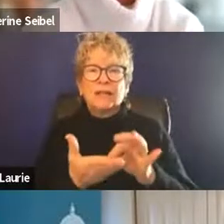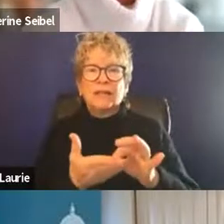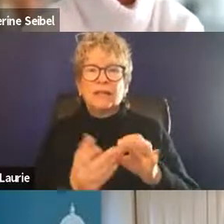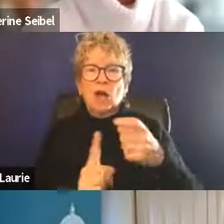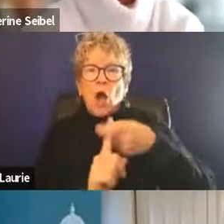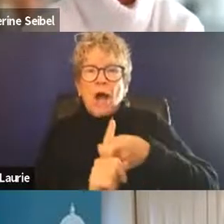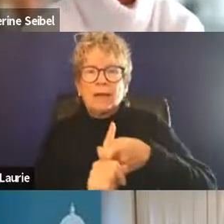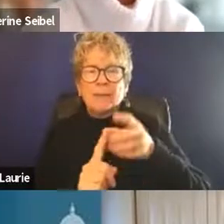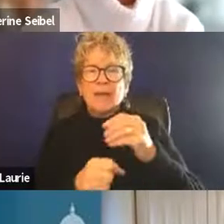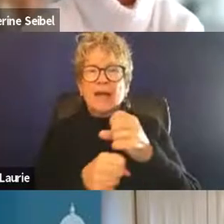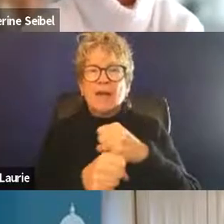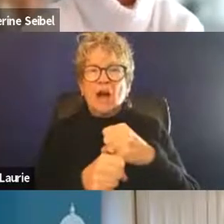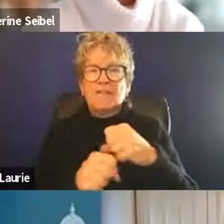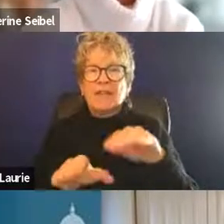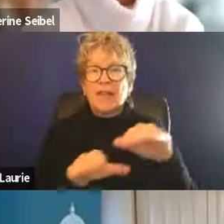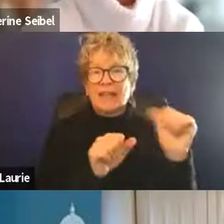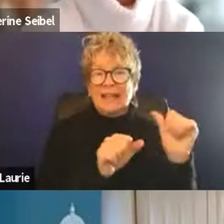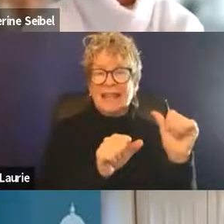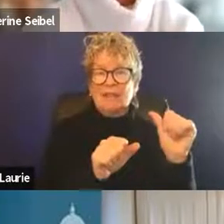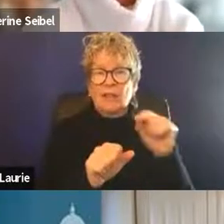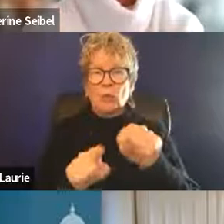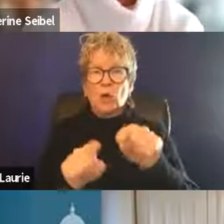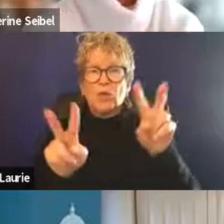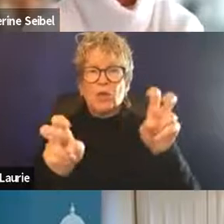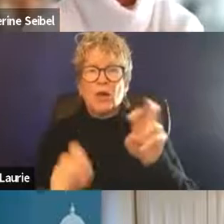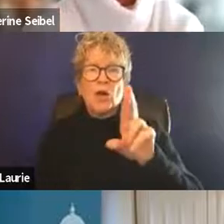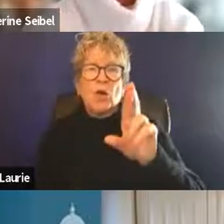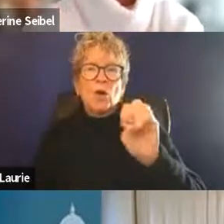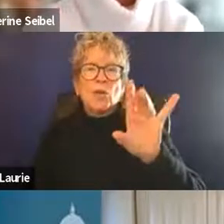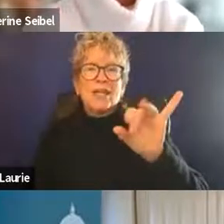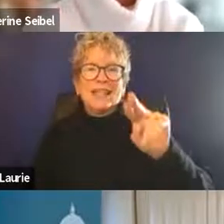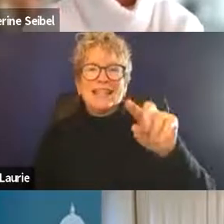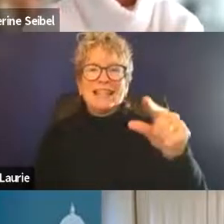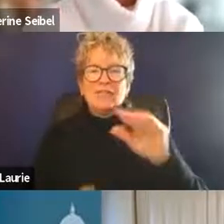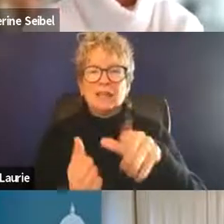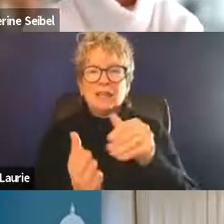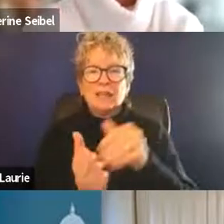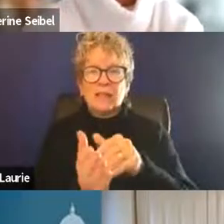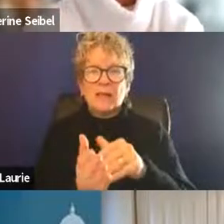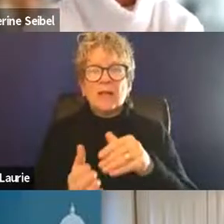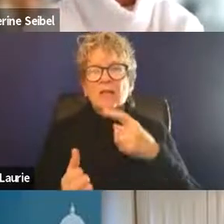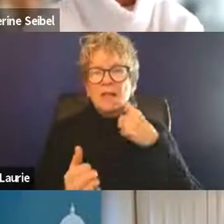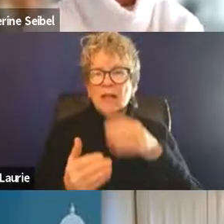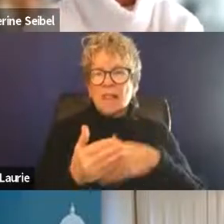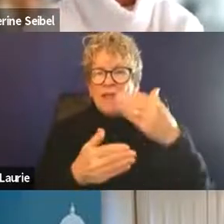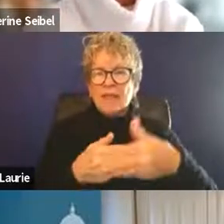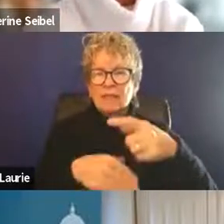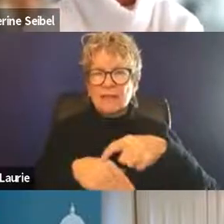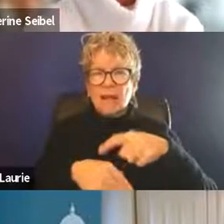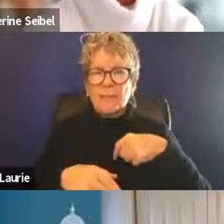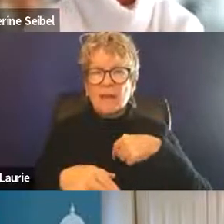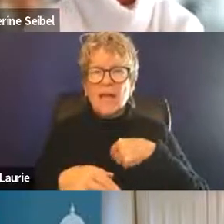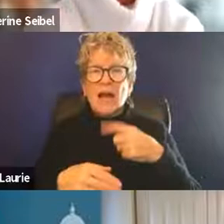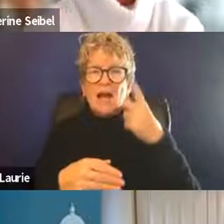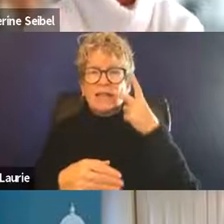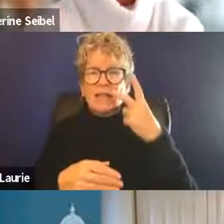again. And they told me that the next time I saw her, she would be in a body bag and that I should go home and